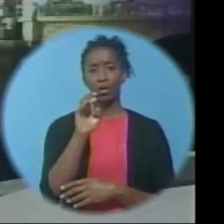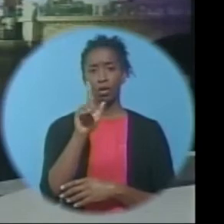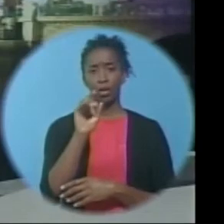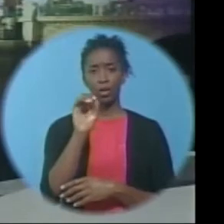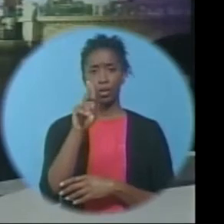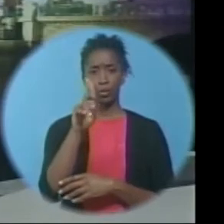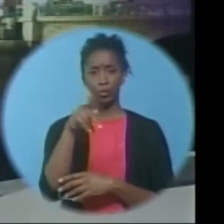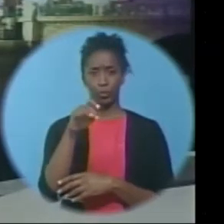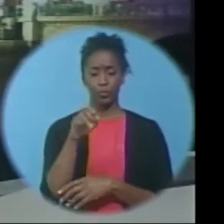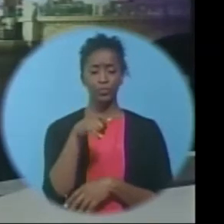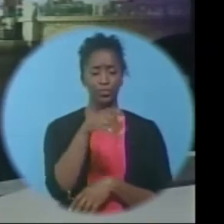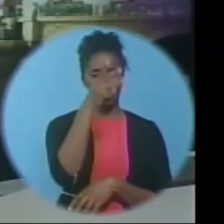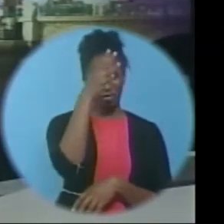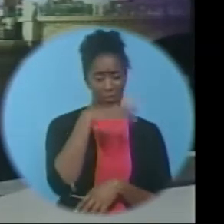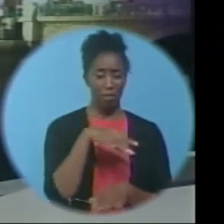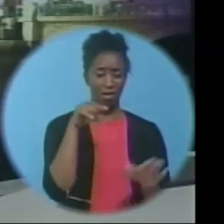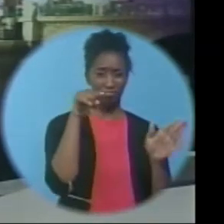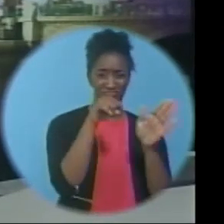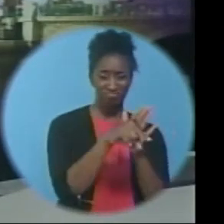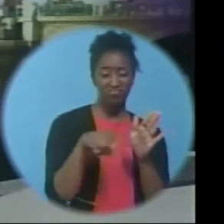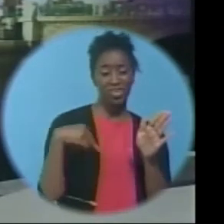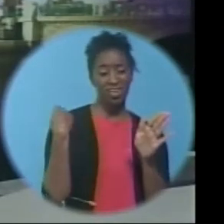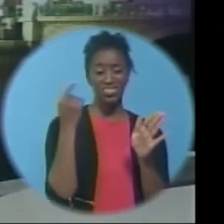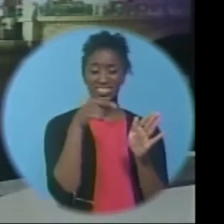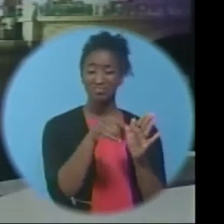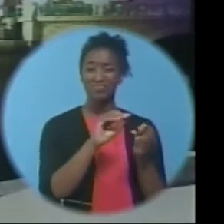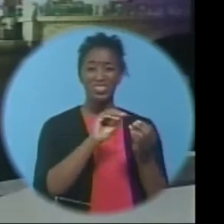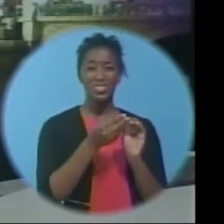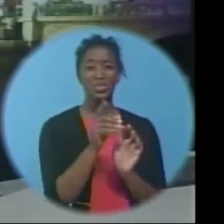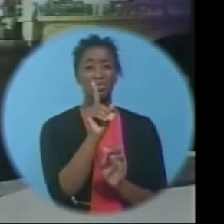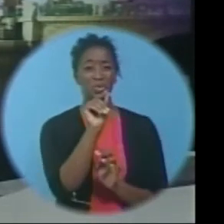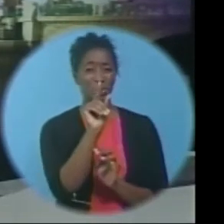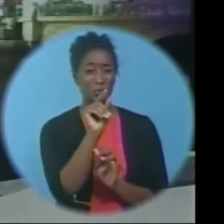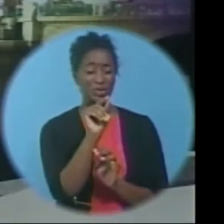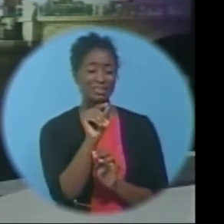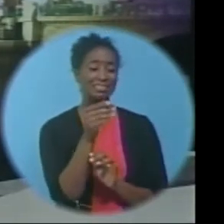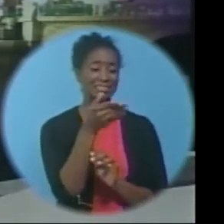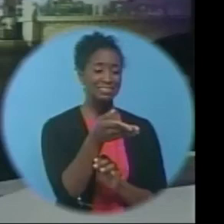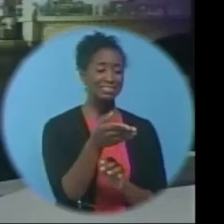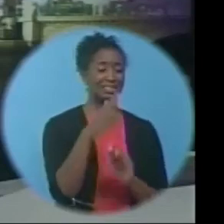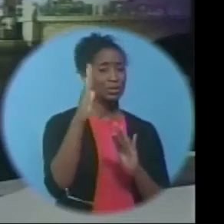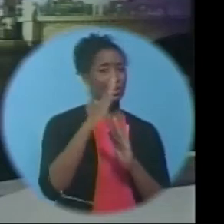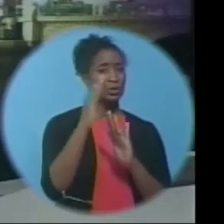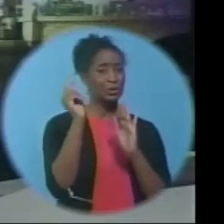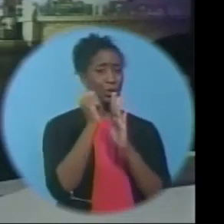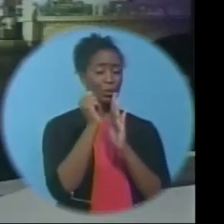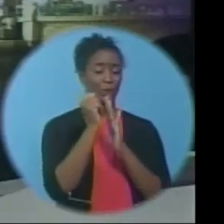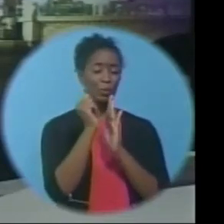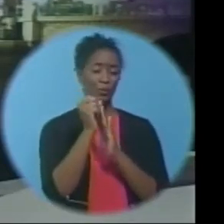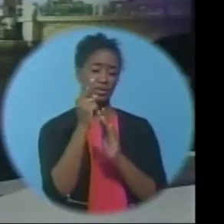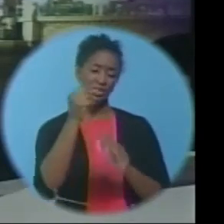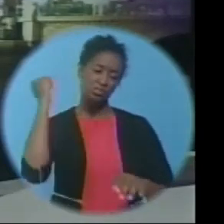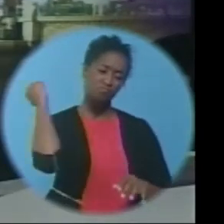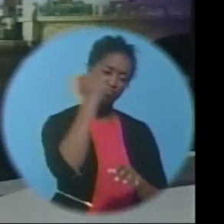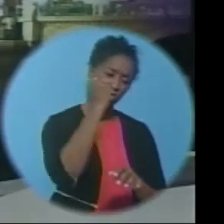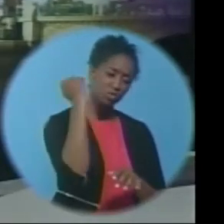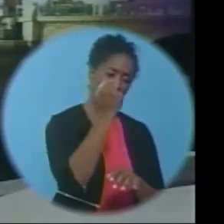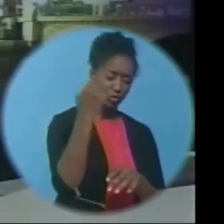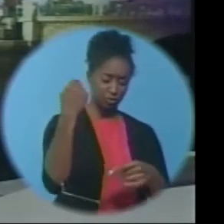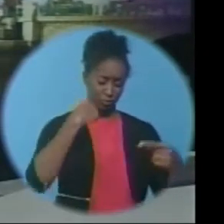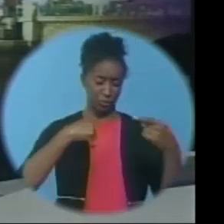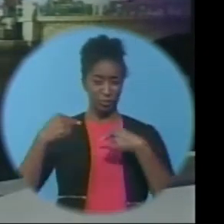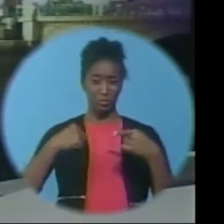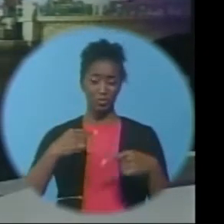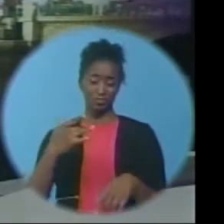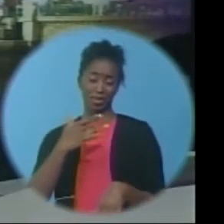recorded its 20th homicide for the year after a man was stabbed to death in the capital Bastille. The young man was stabbed about the body,